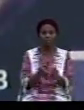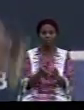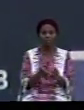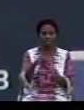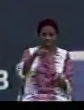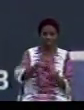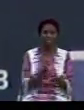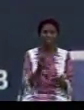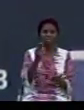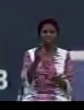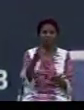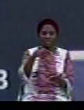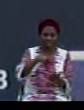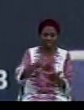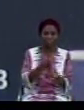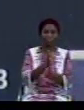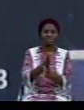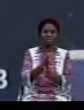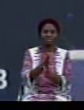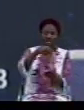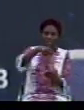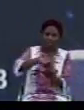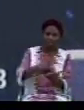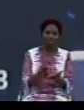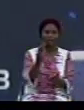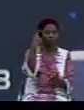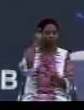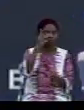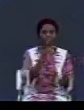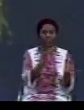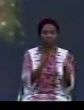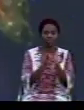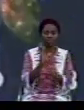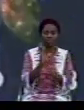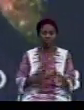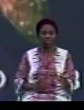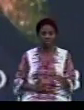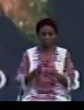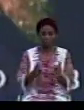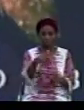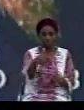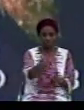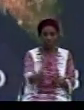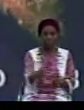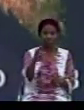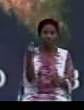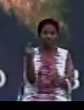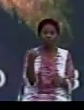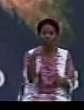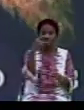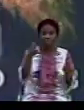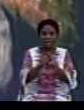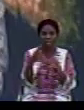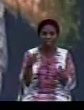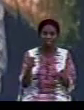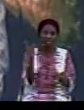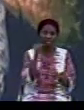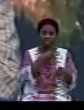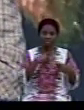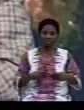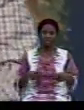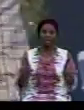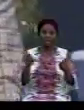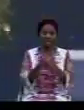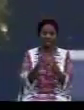up for Jesus. But you yourself, you only say, like the Pharisees, as I say, not as